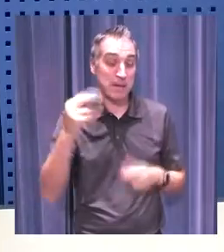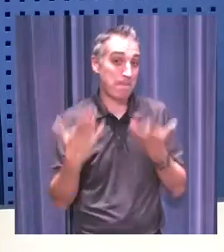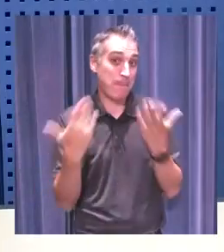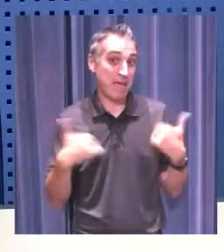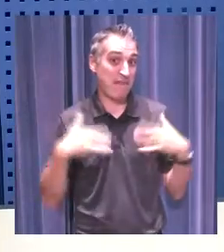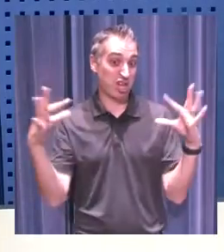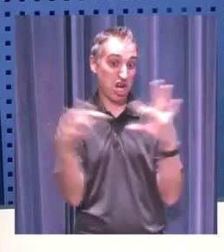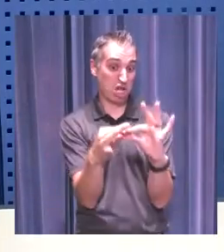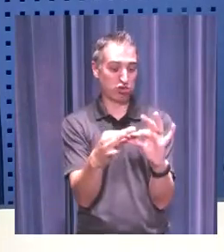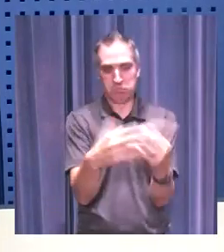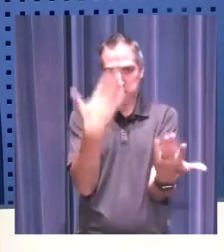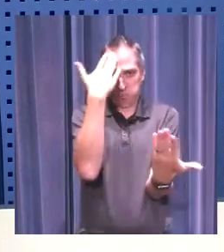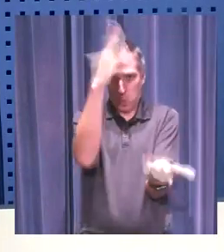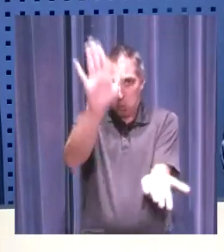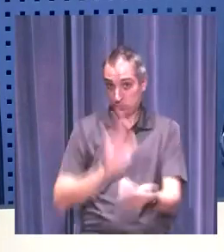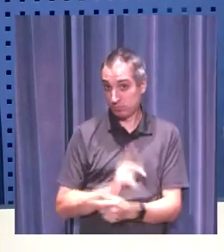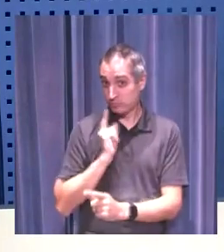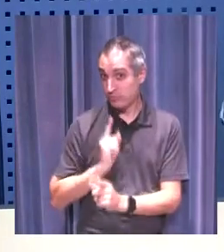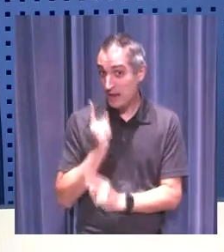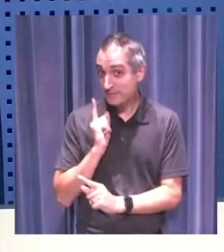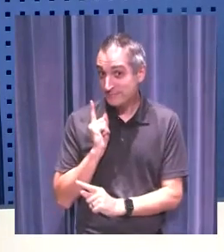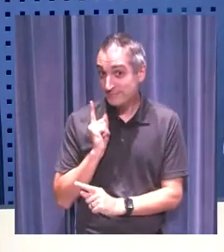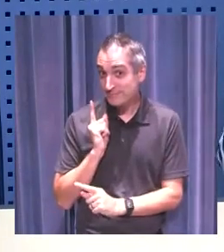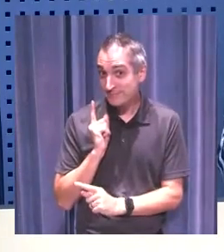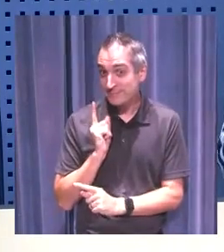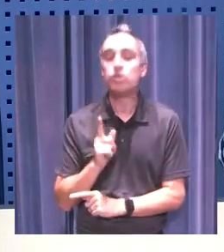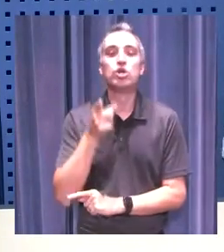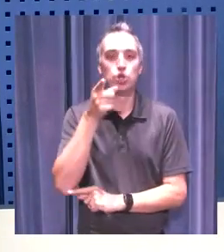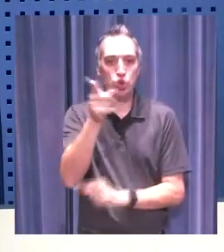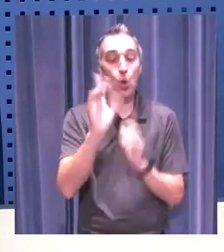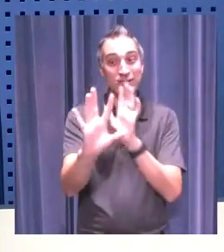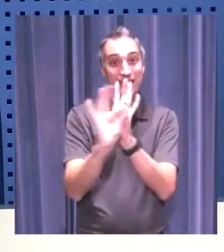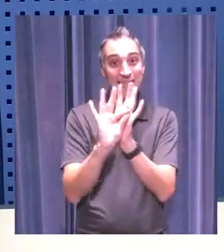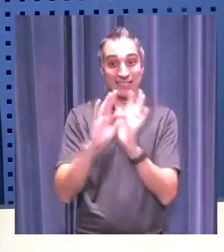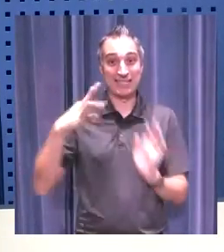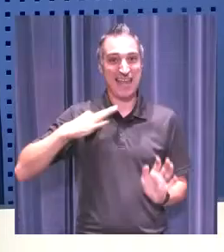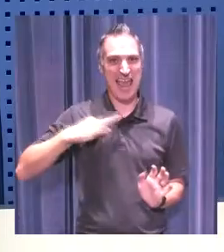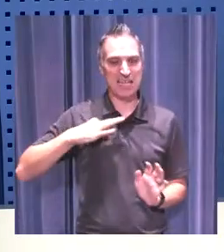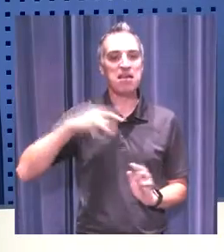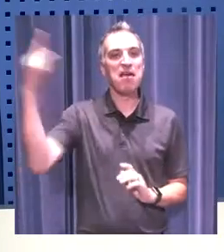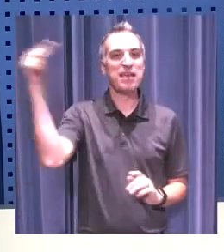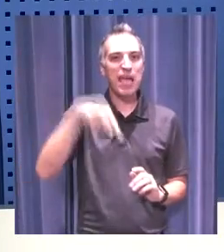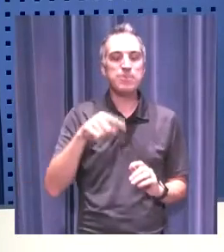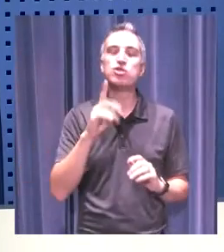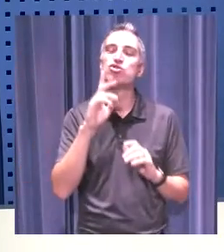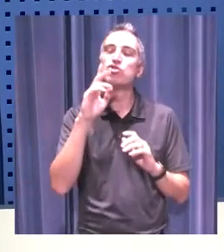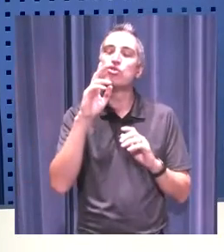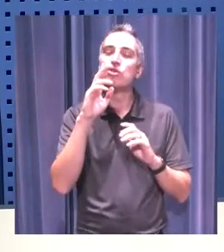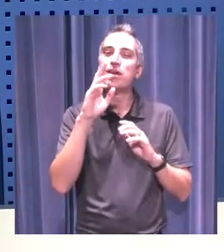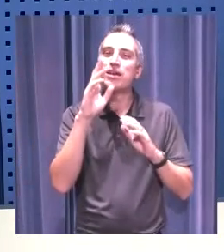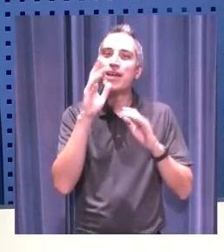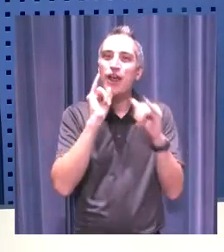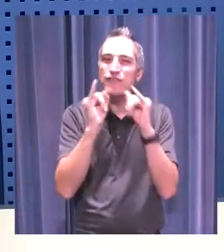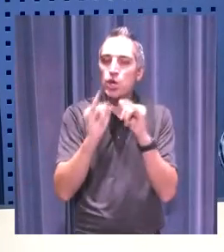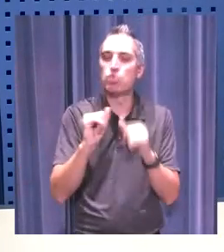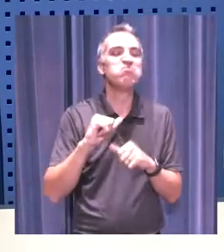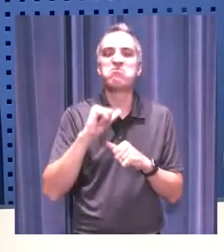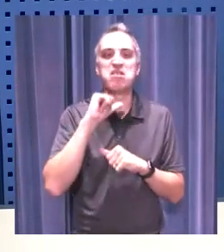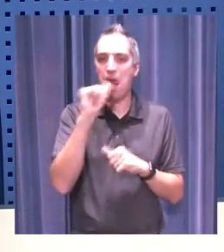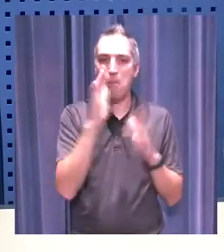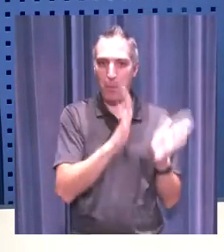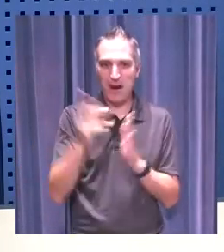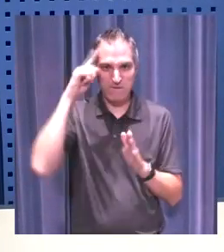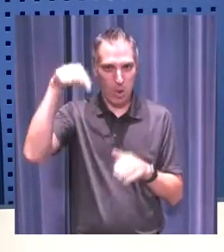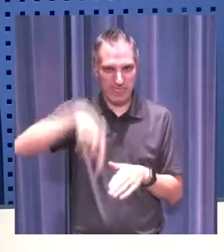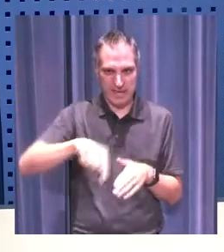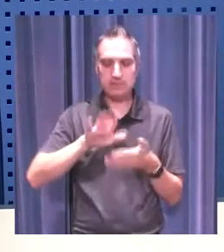don't know. Right? That said, your selected candidate came to the interview ill-prepared in her knowledge of this institution and